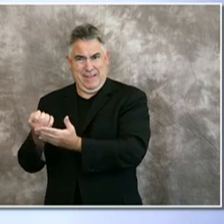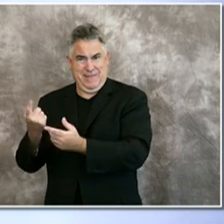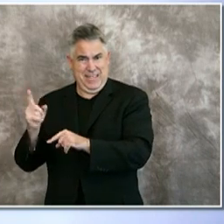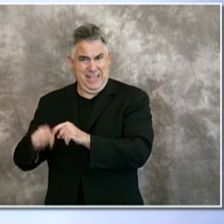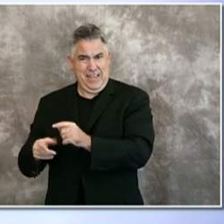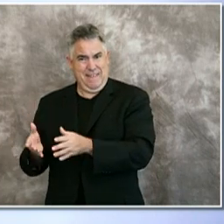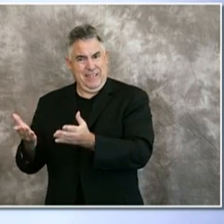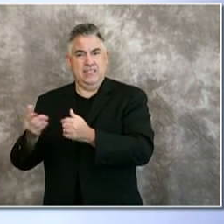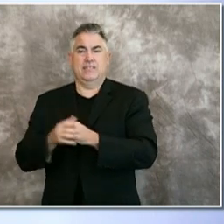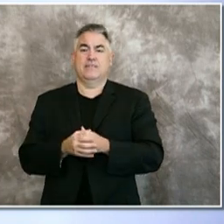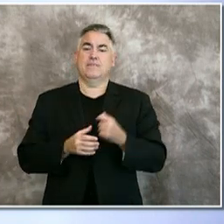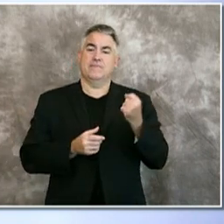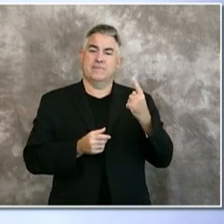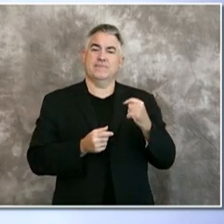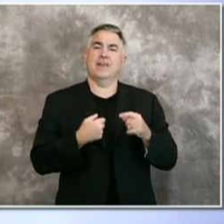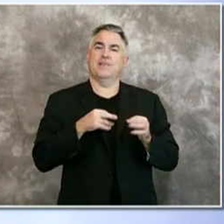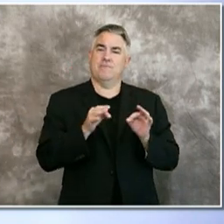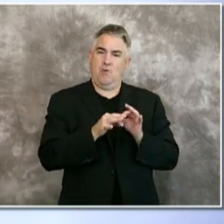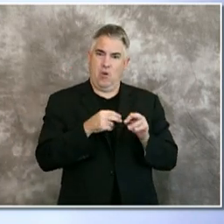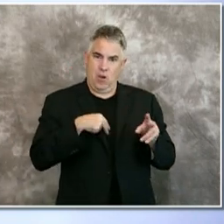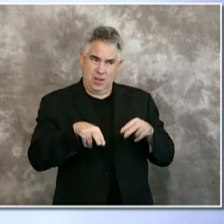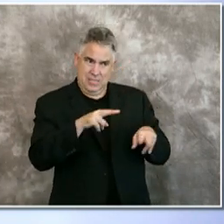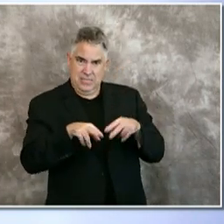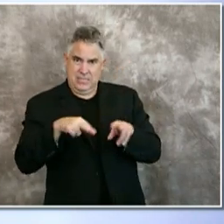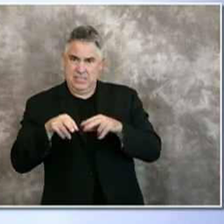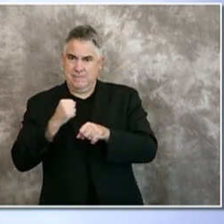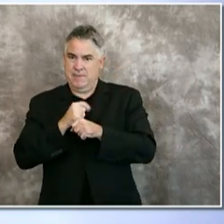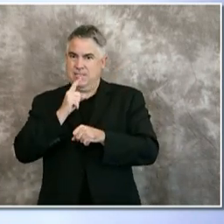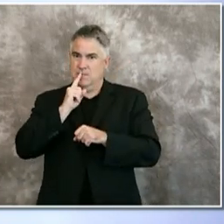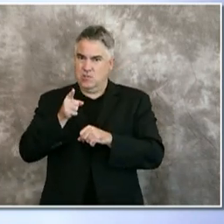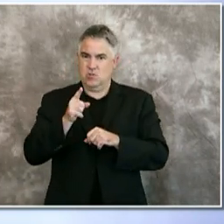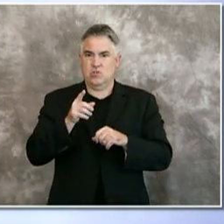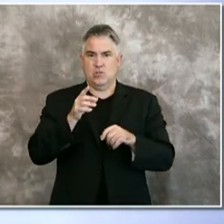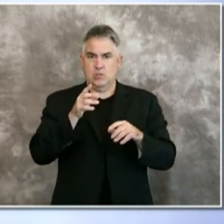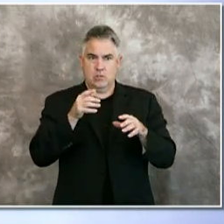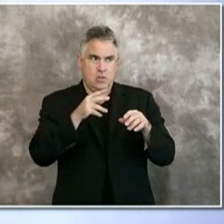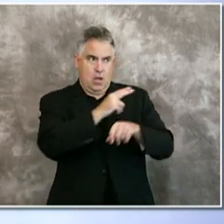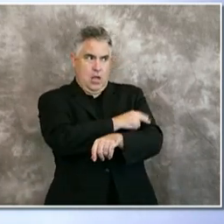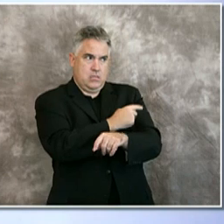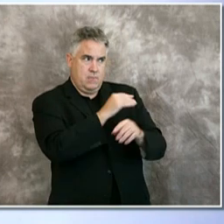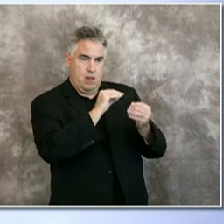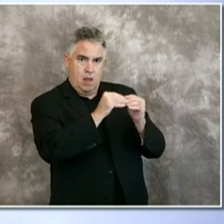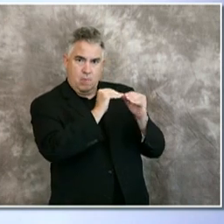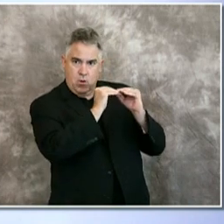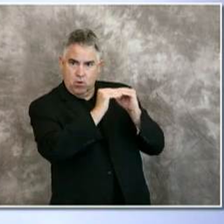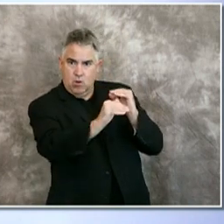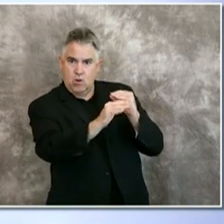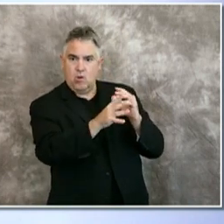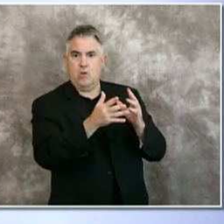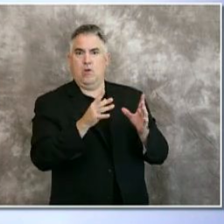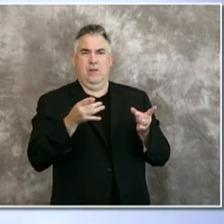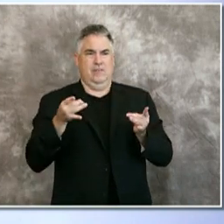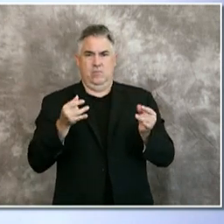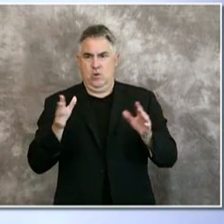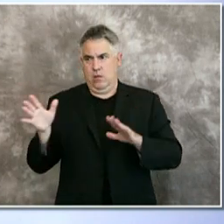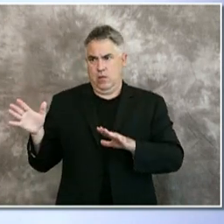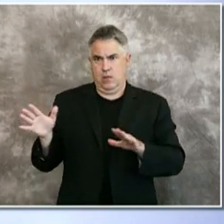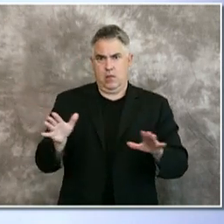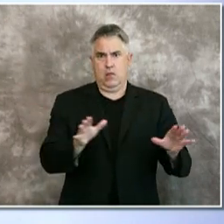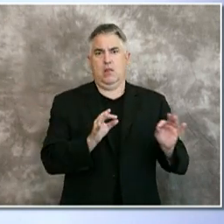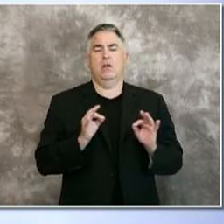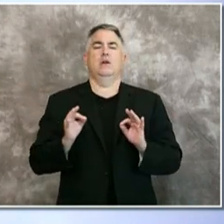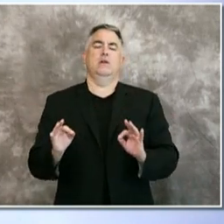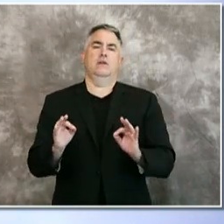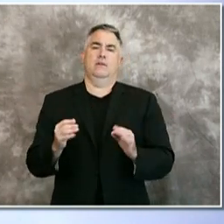cases and hospitalizations and all of the various metrics we monitor are also smooth and steady. If we can come together and avoid